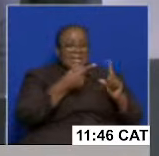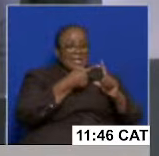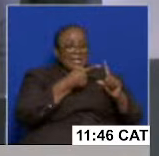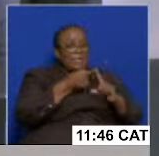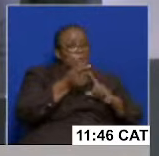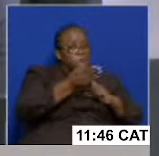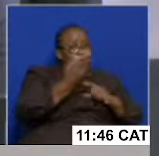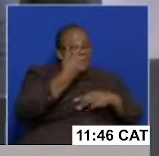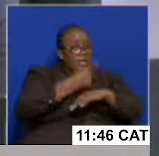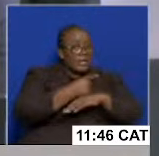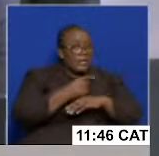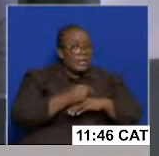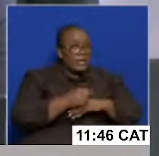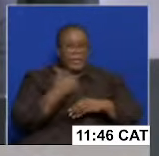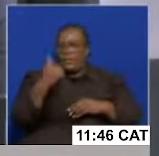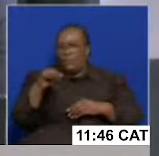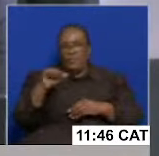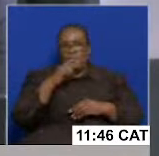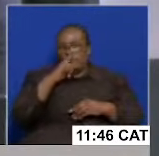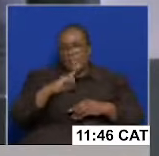No, they didn't tell me. Okay.